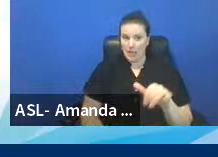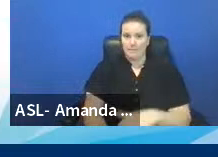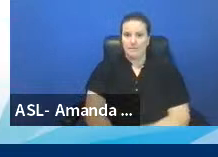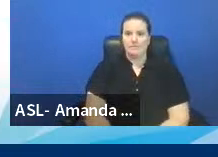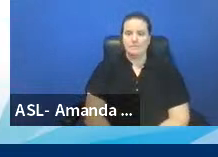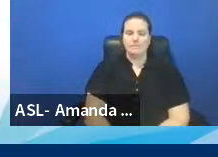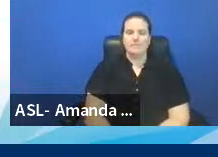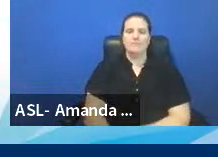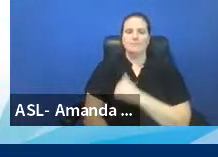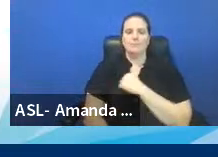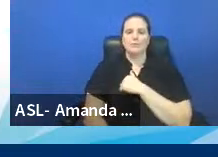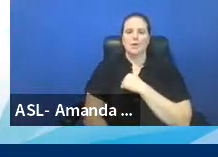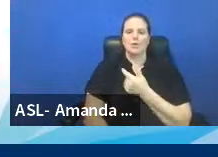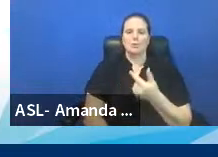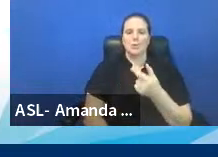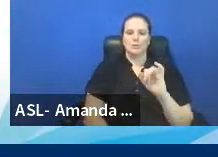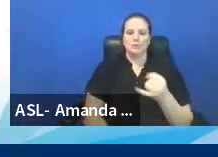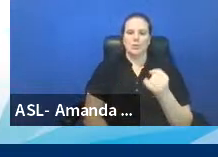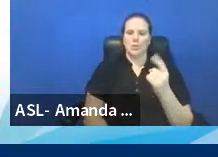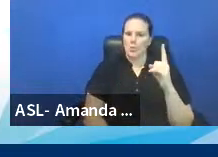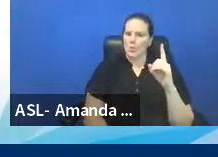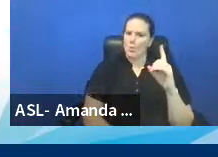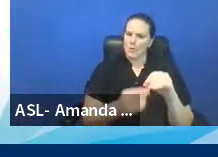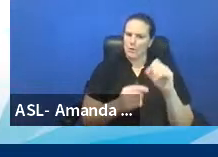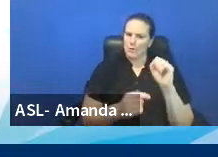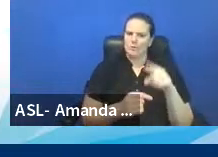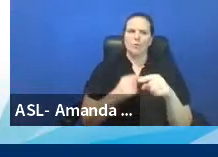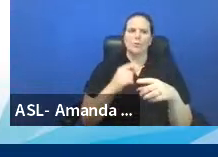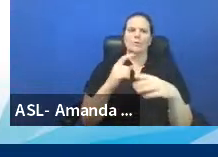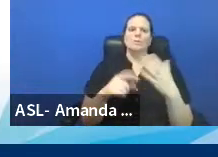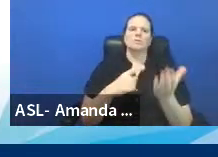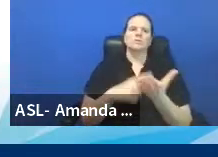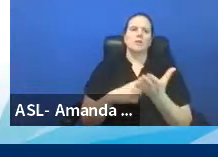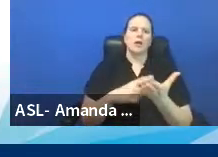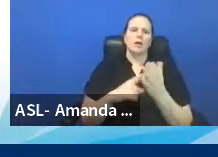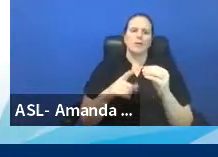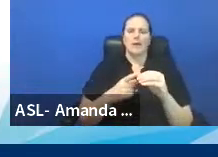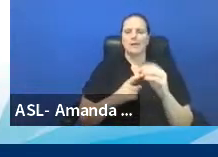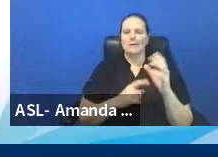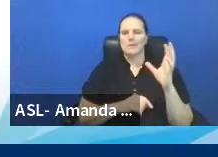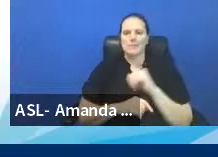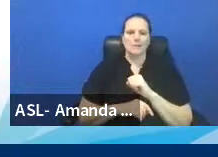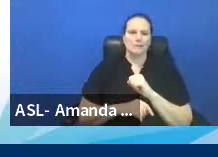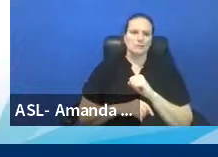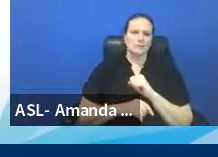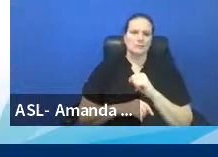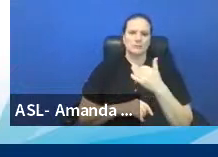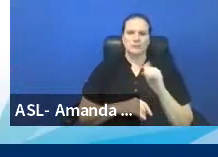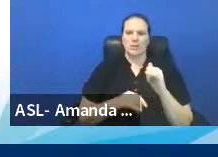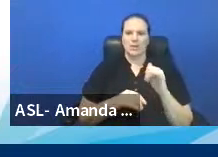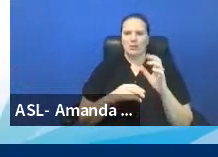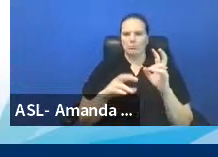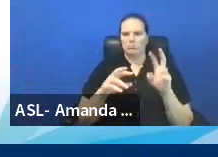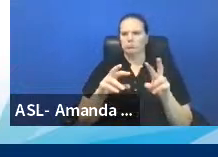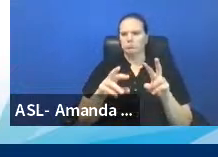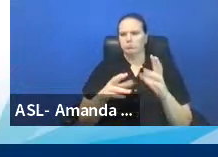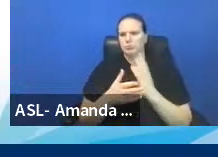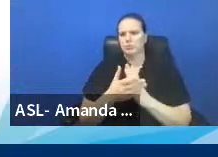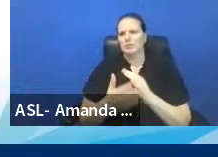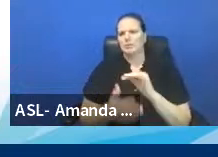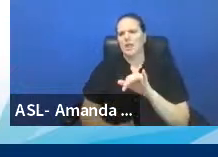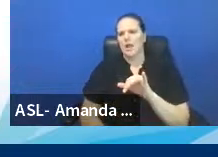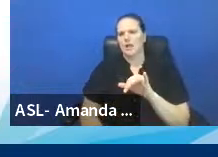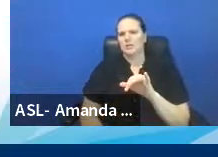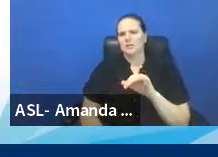Yeah, sorry, Greg, just one more question. So when we talk about, like, I guess I'm still looking over some of like